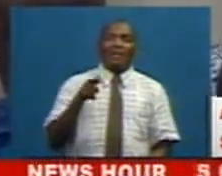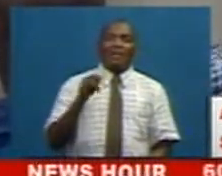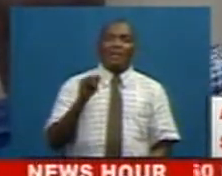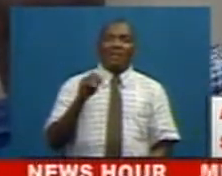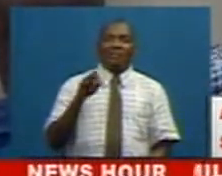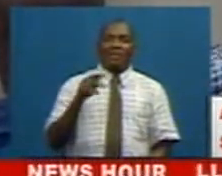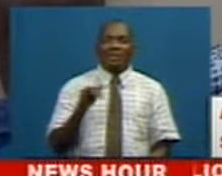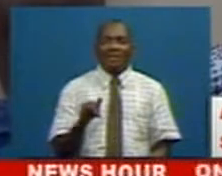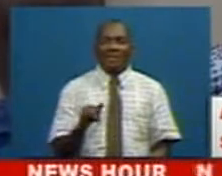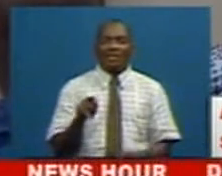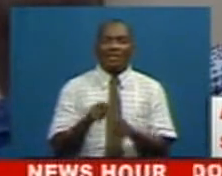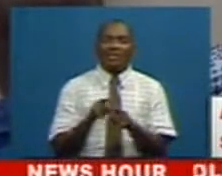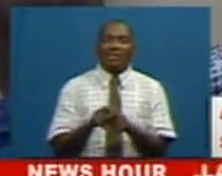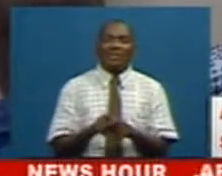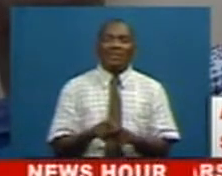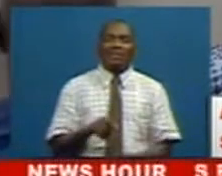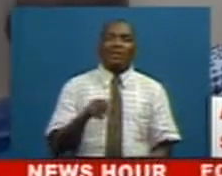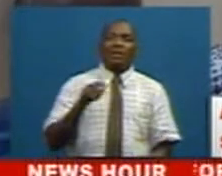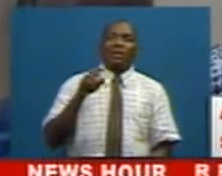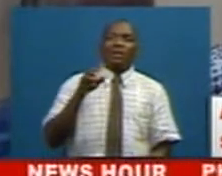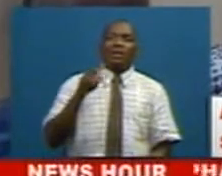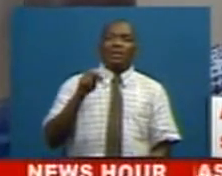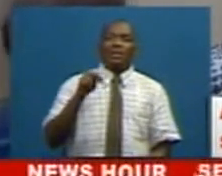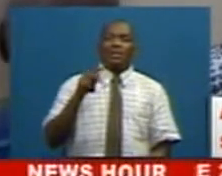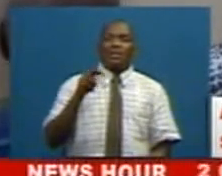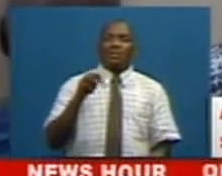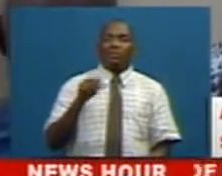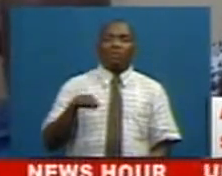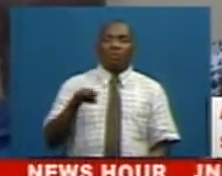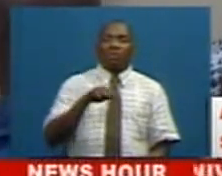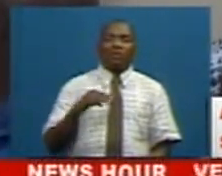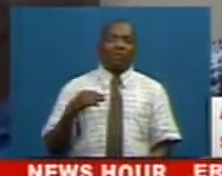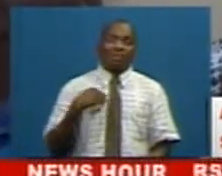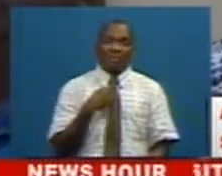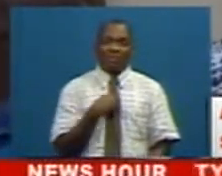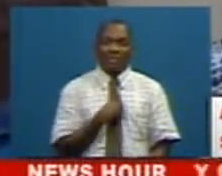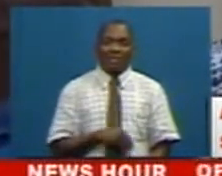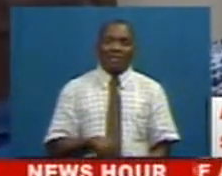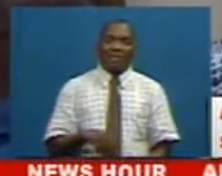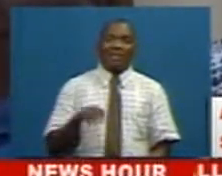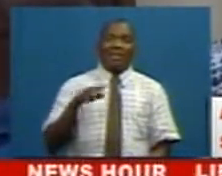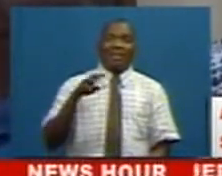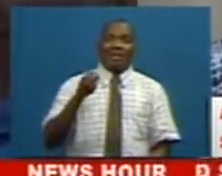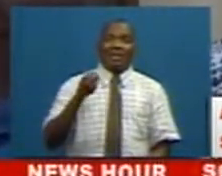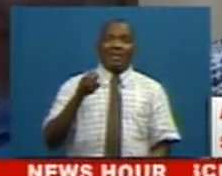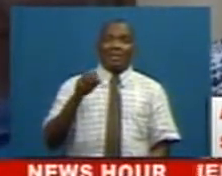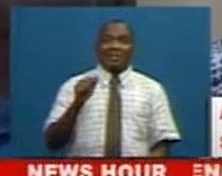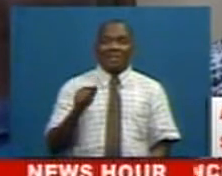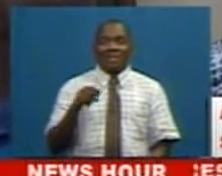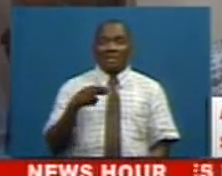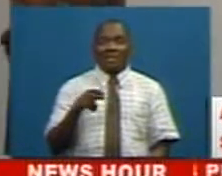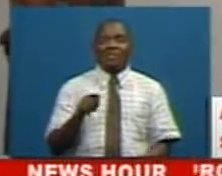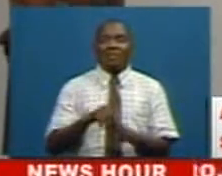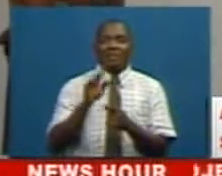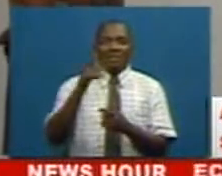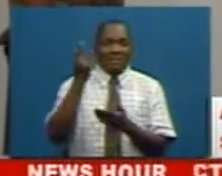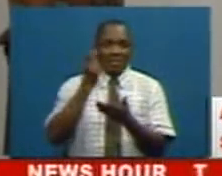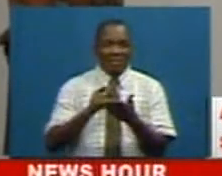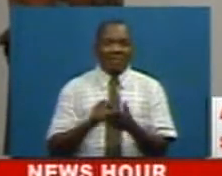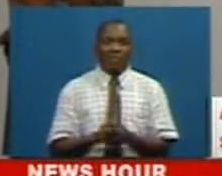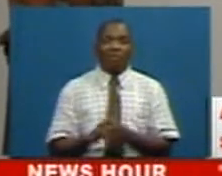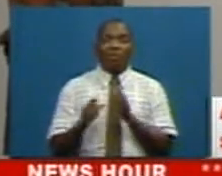Appiah, and Mr. Charles Kwejun team as members. Mr. Francis Esa Edu is the secretary.